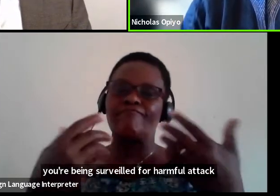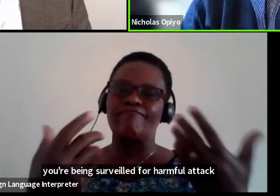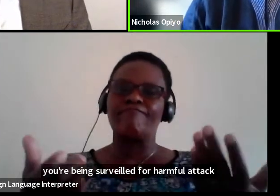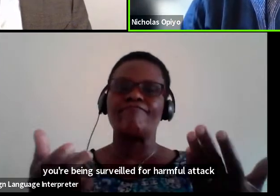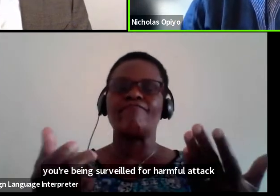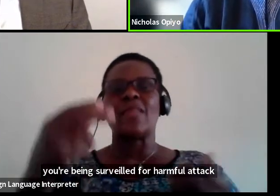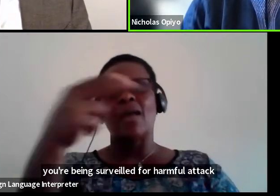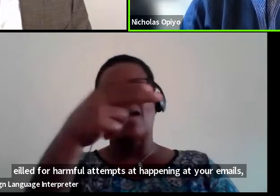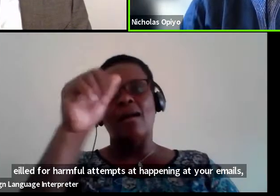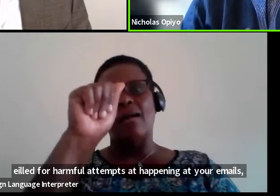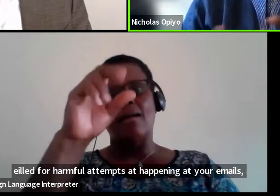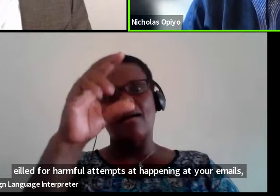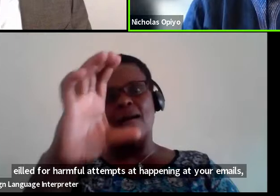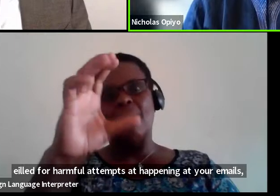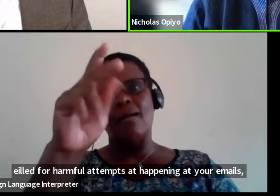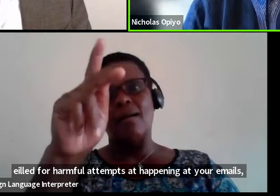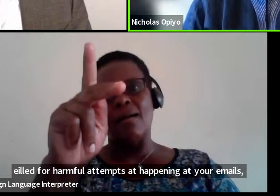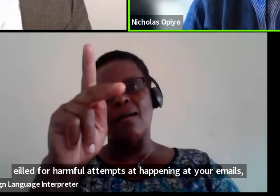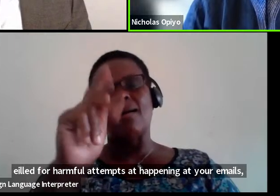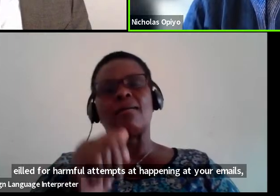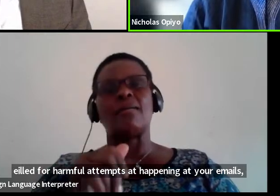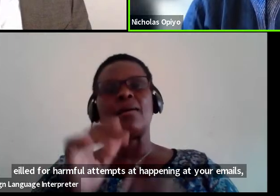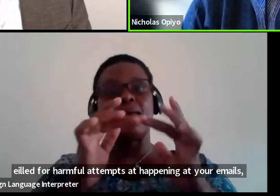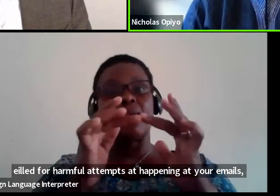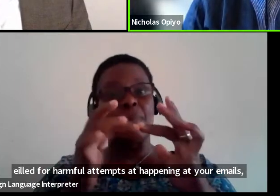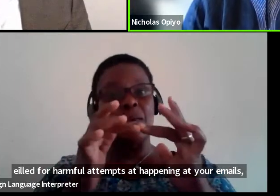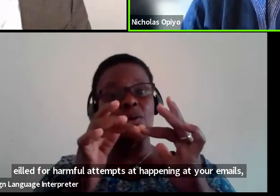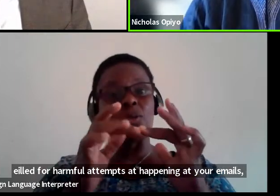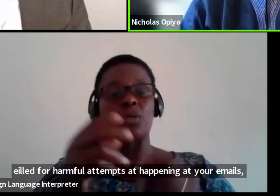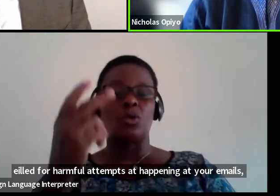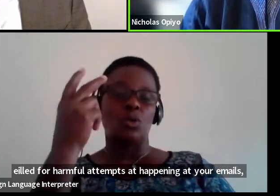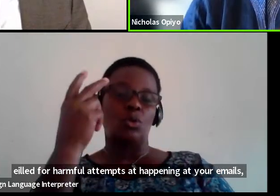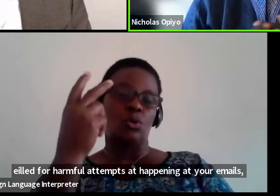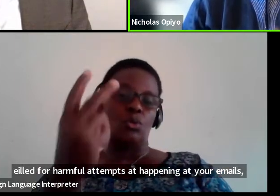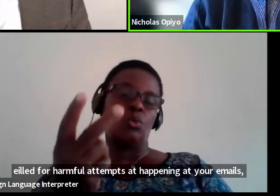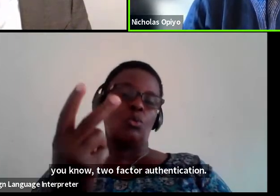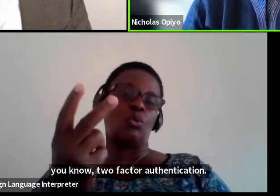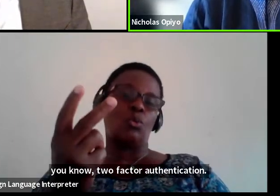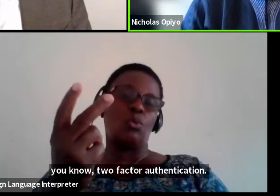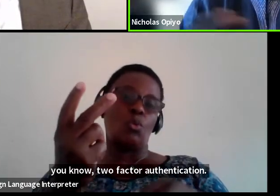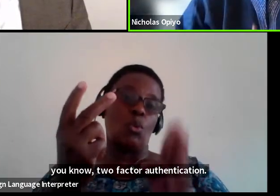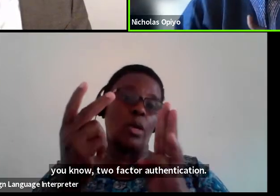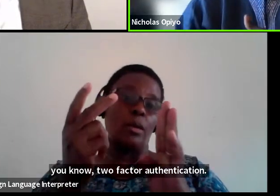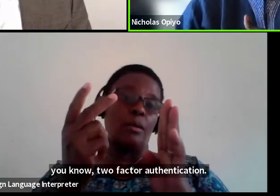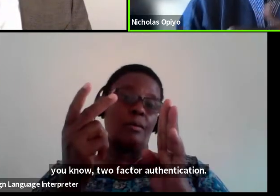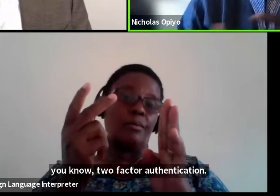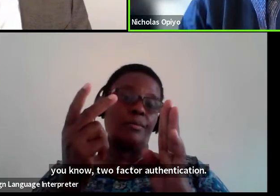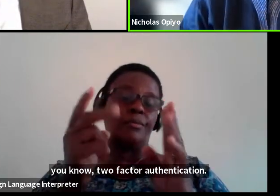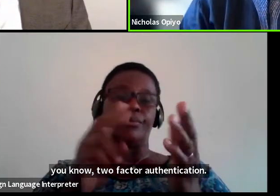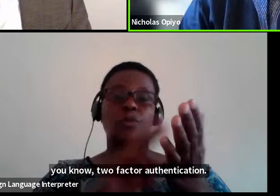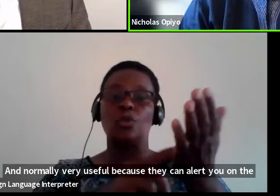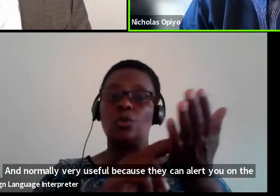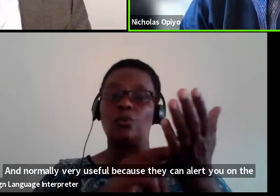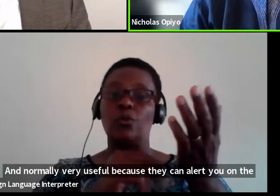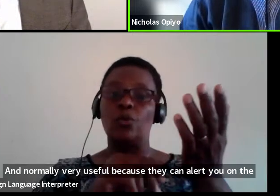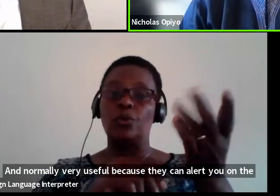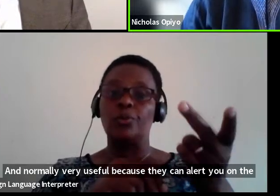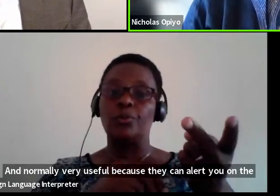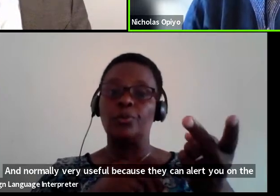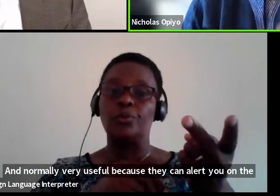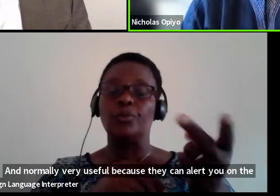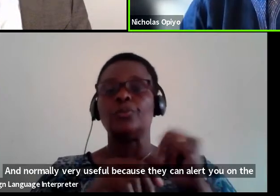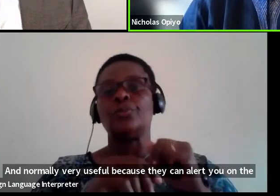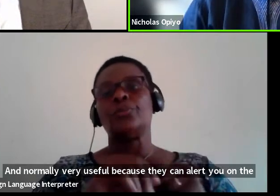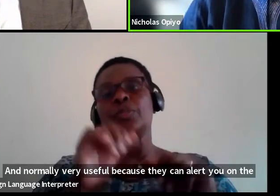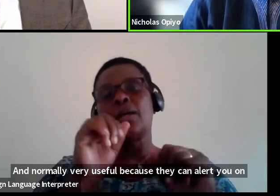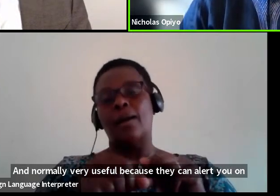emails, two-factor authentications are normally very useful because they can alert you on the other device that